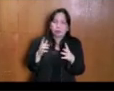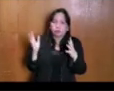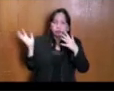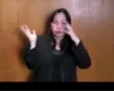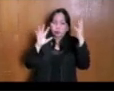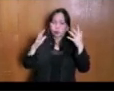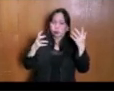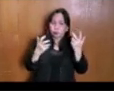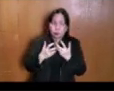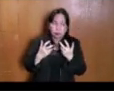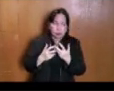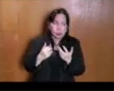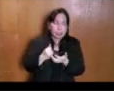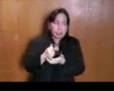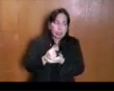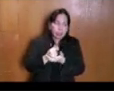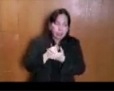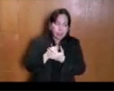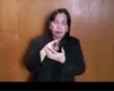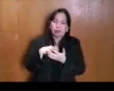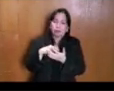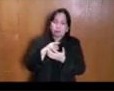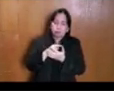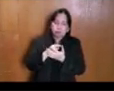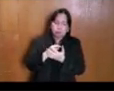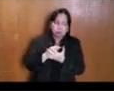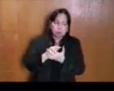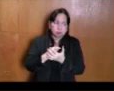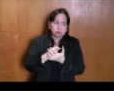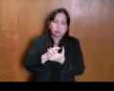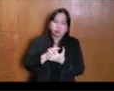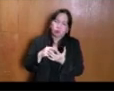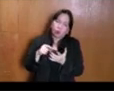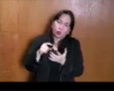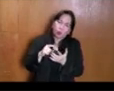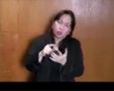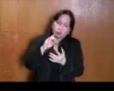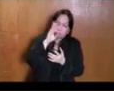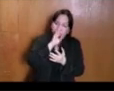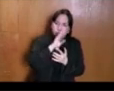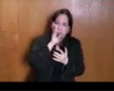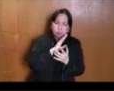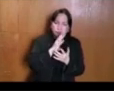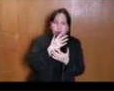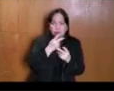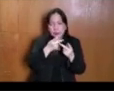response, it can help automate the detection of damaged structures.